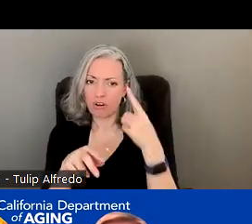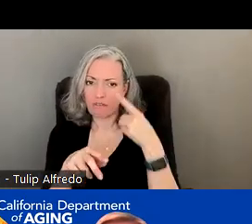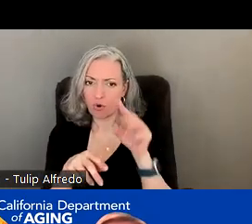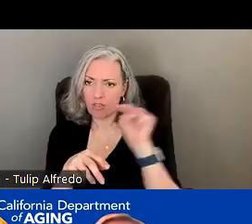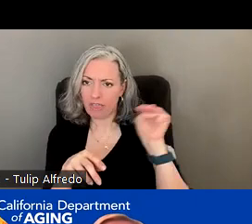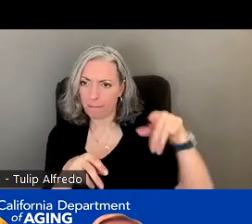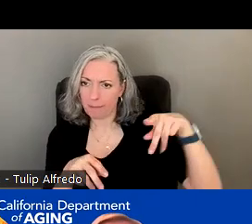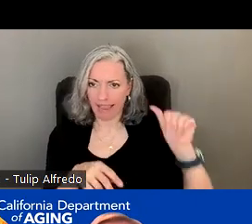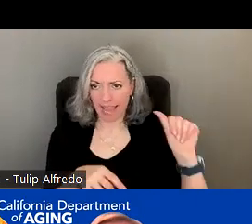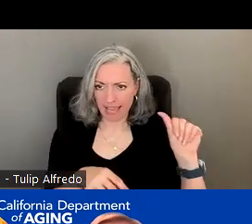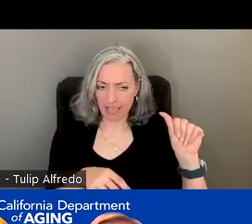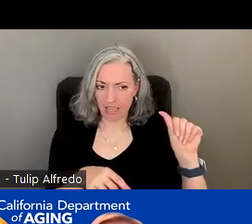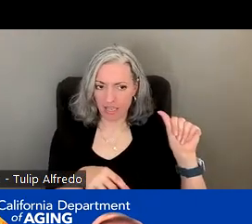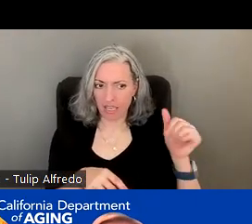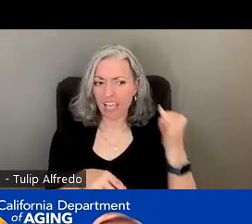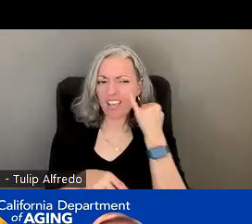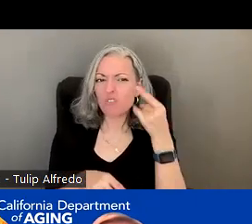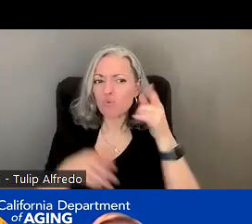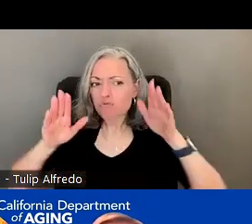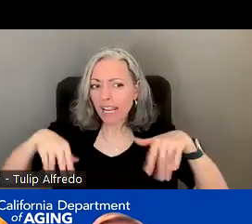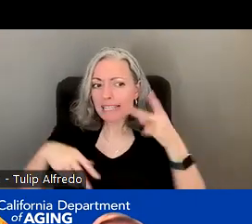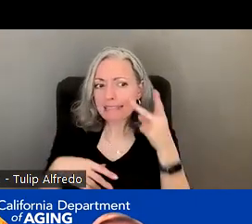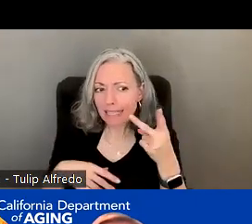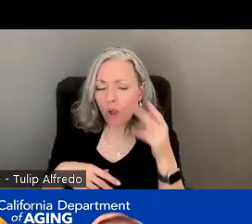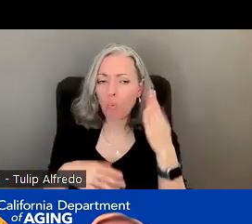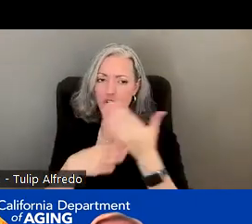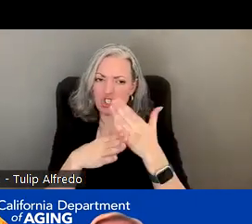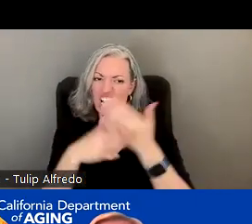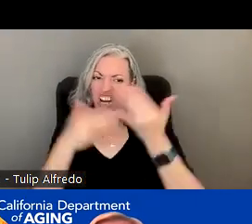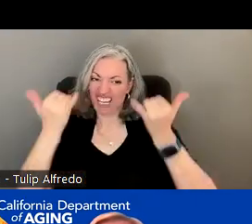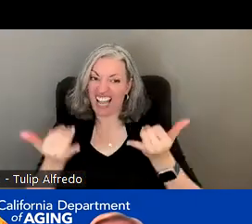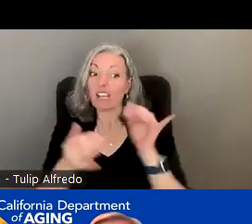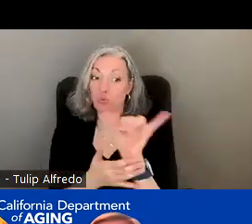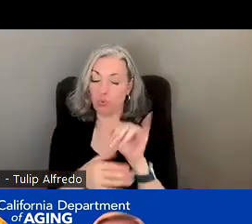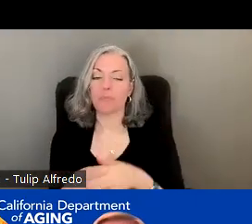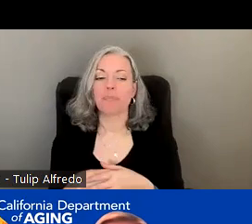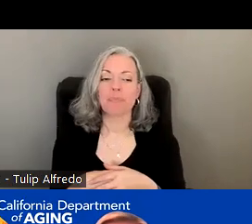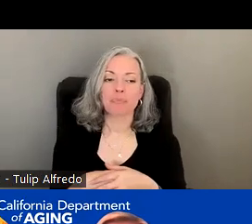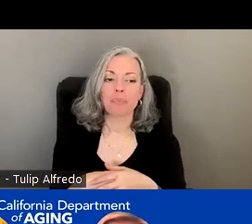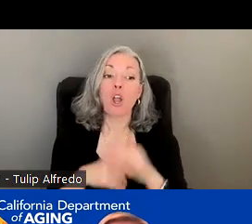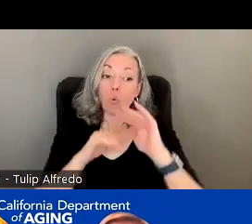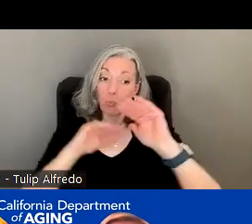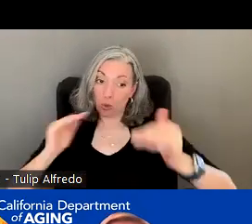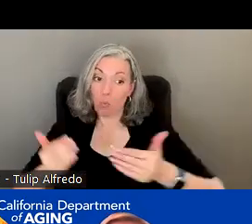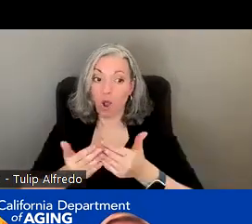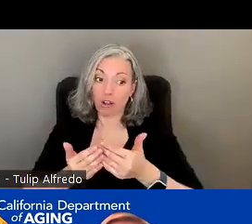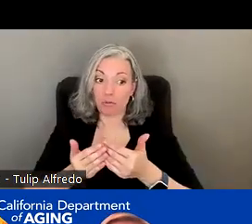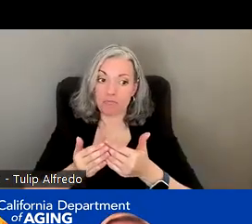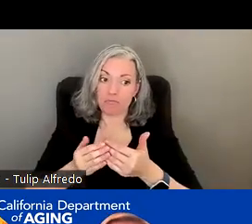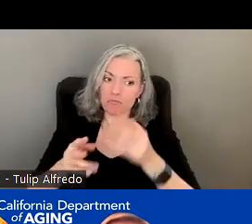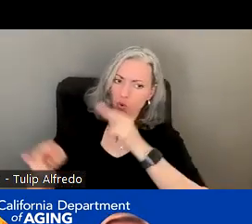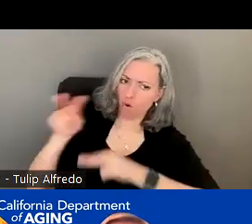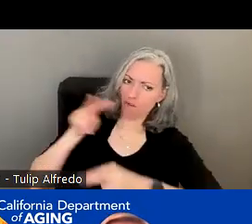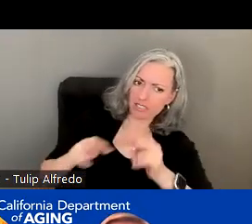for Aging. If you haven't seen that, we'll be sure to share it today as well. And we welcomed the oversight